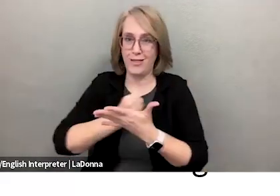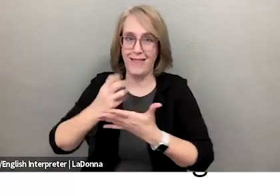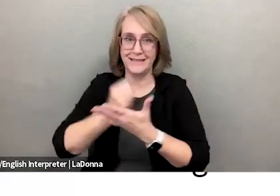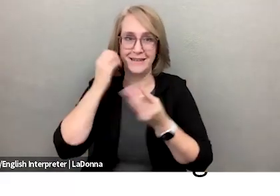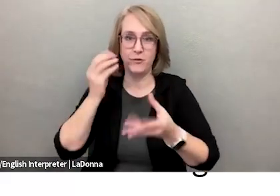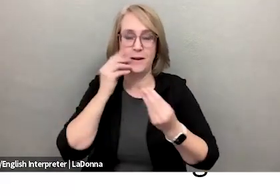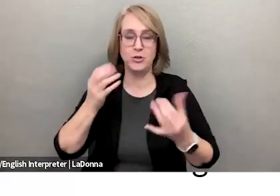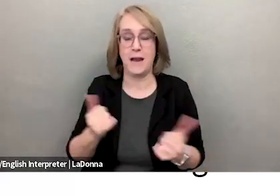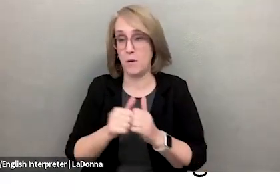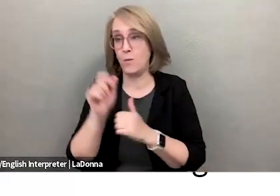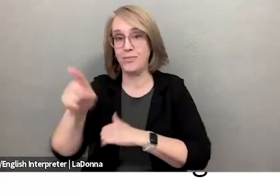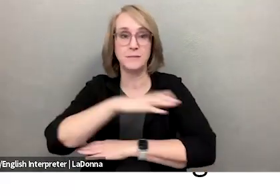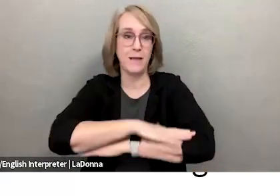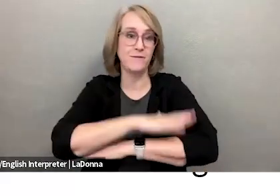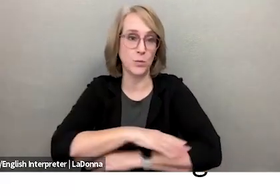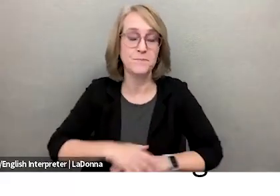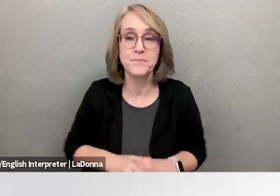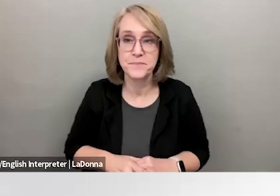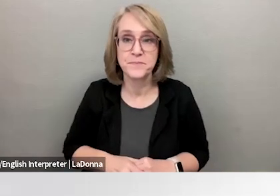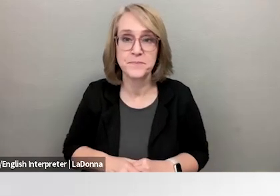individuals. Next, please.